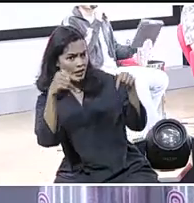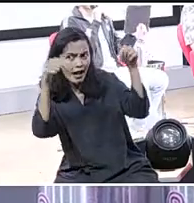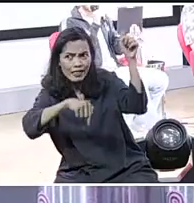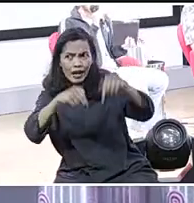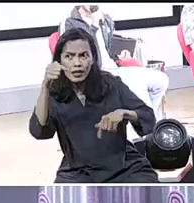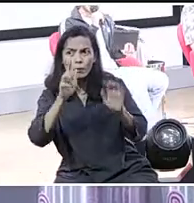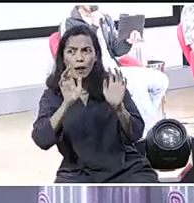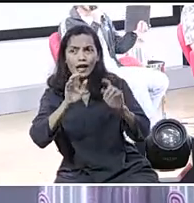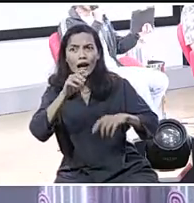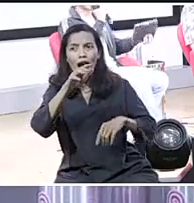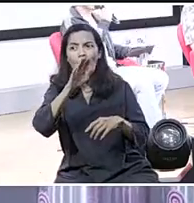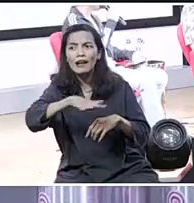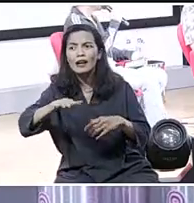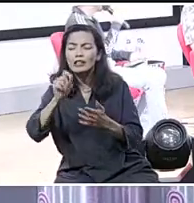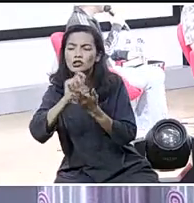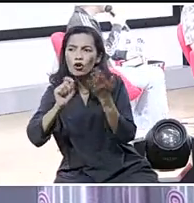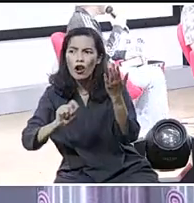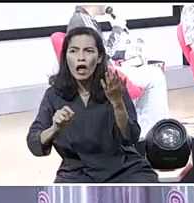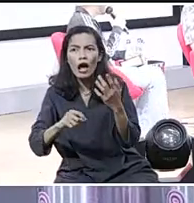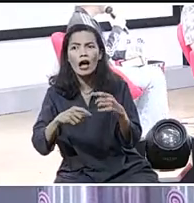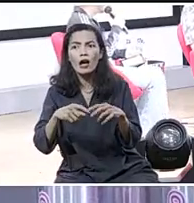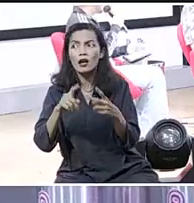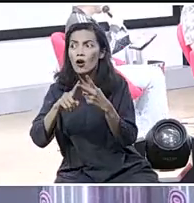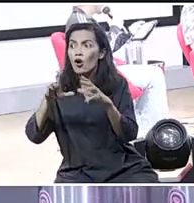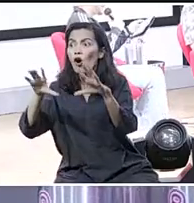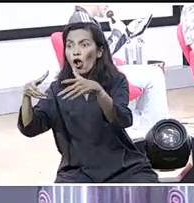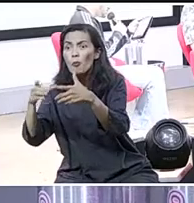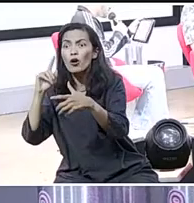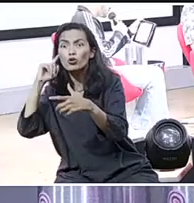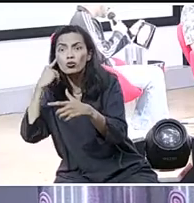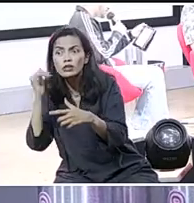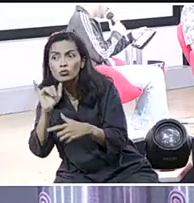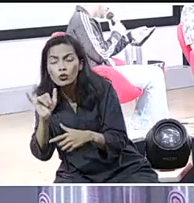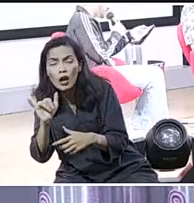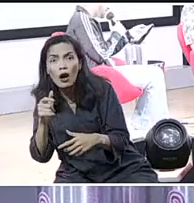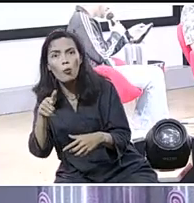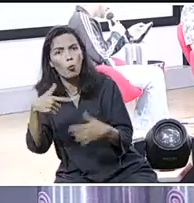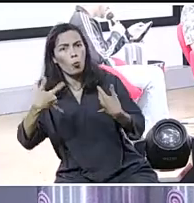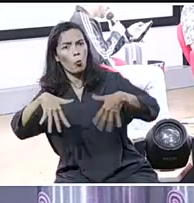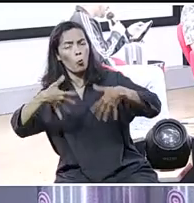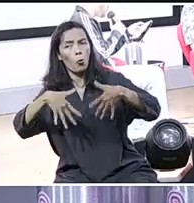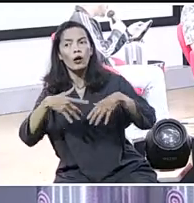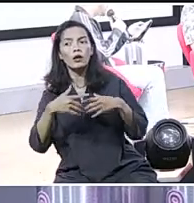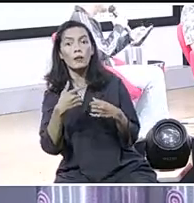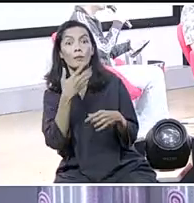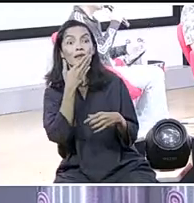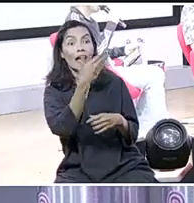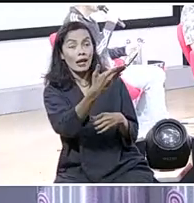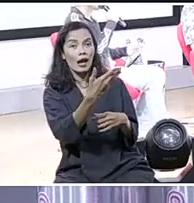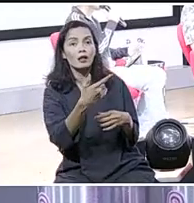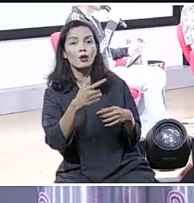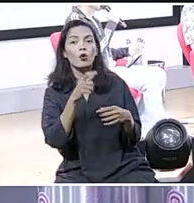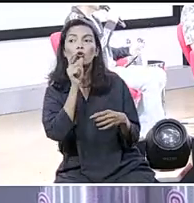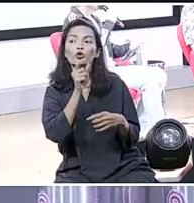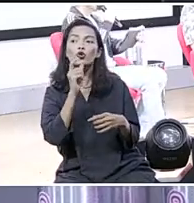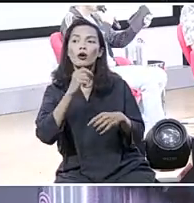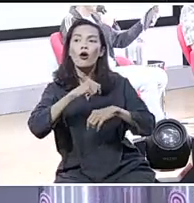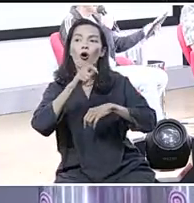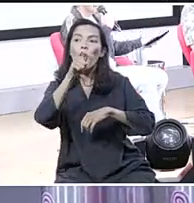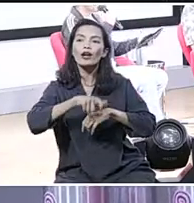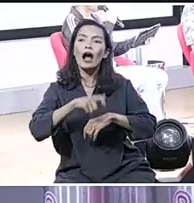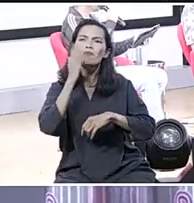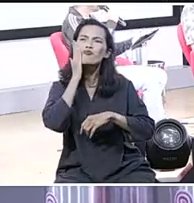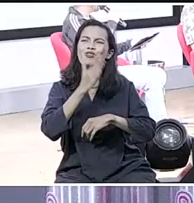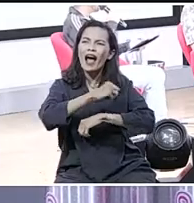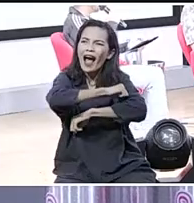school. We have the Indonesian deaf community as well. Yes. And my next question is for young athletes. We have